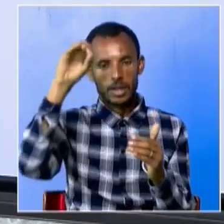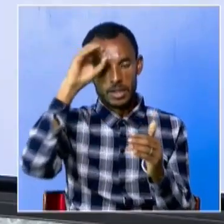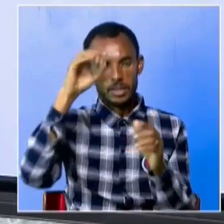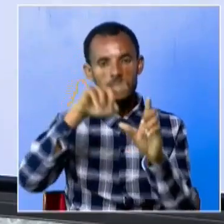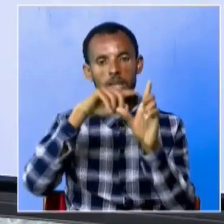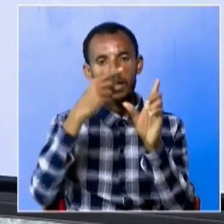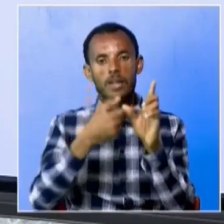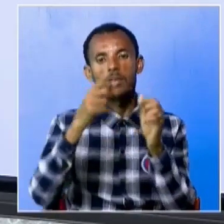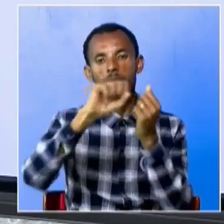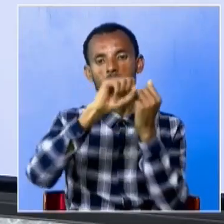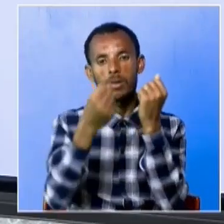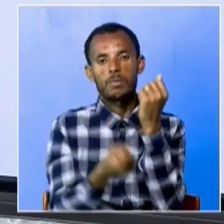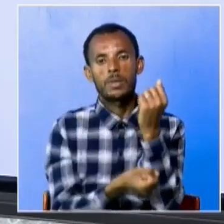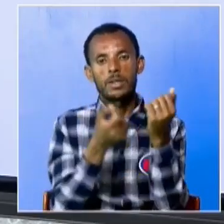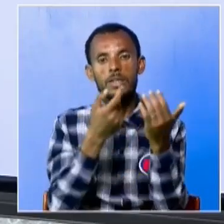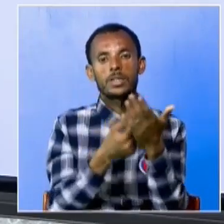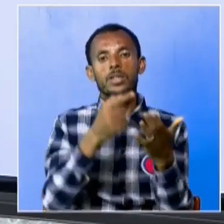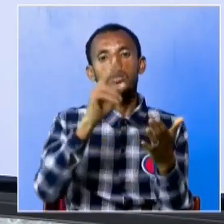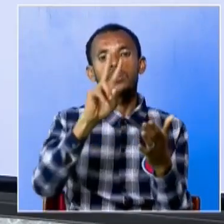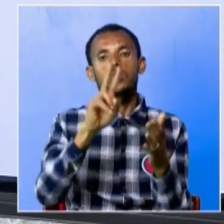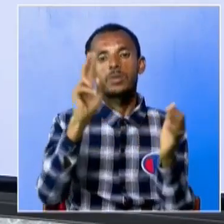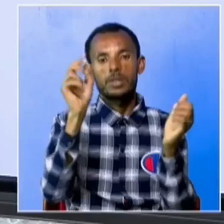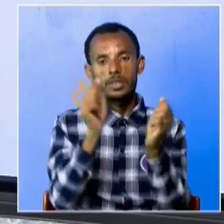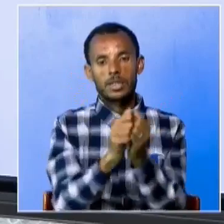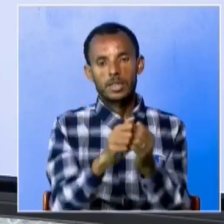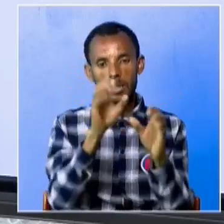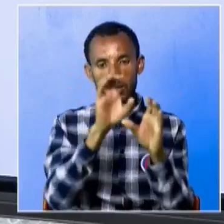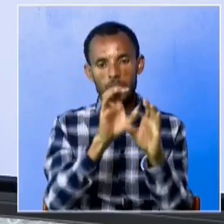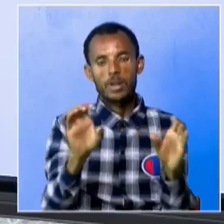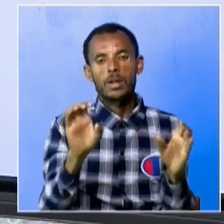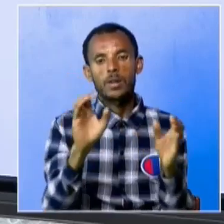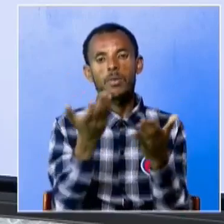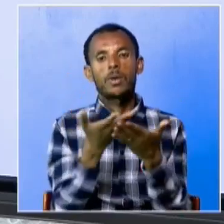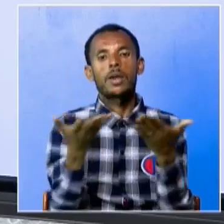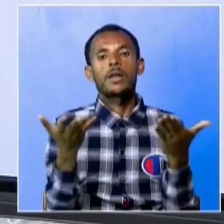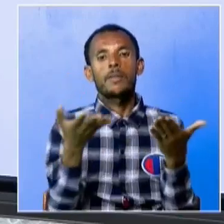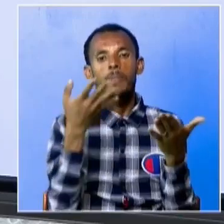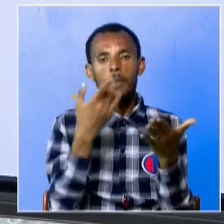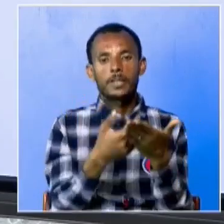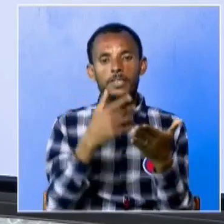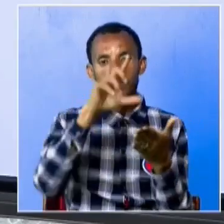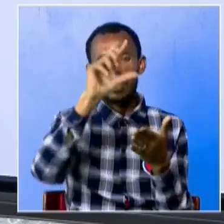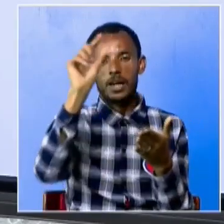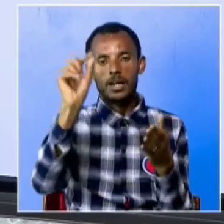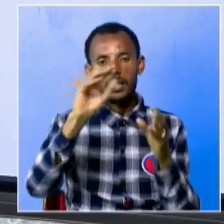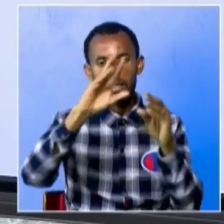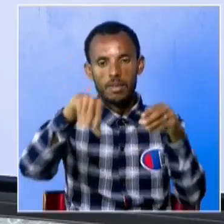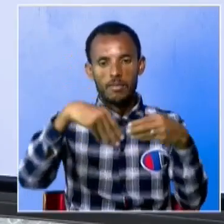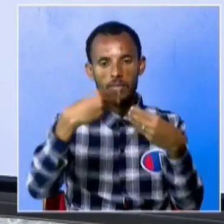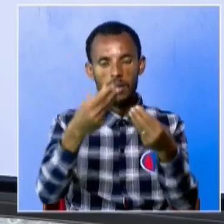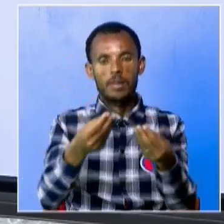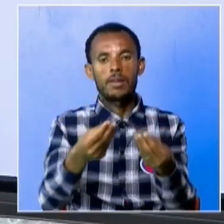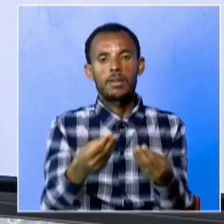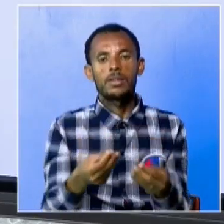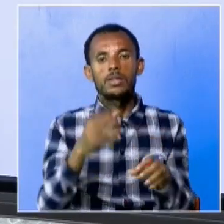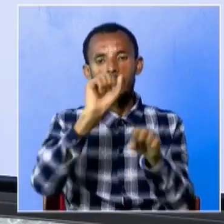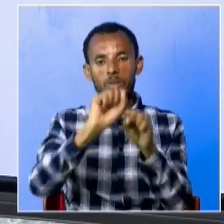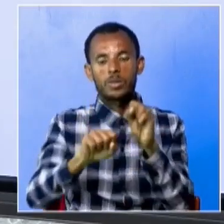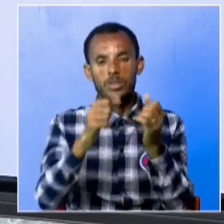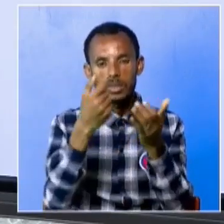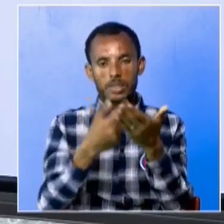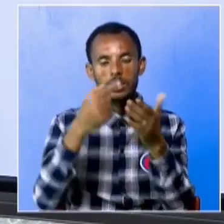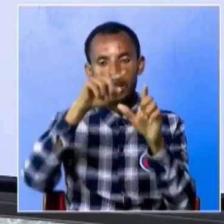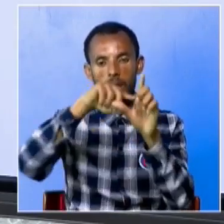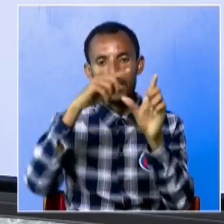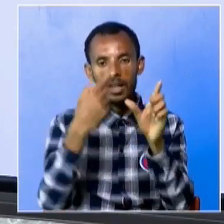angle formed by these two intersecting chords where these arcs are given, okay? So this